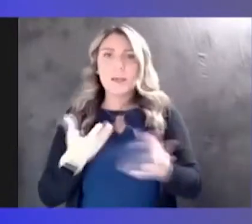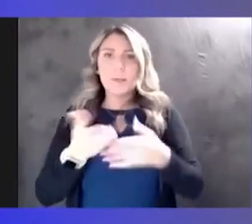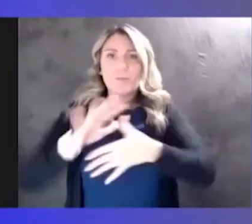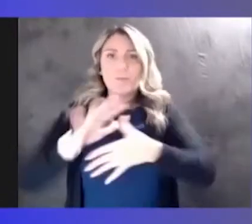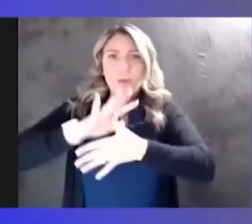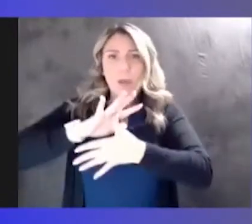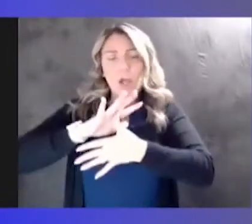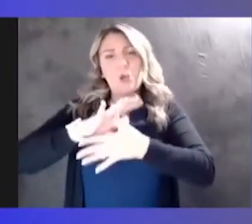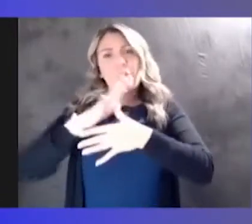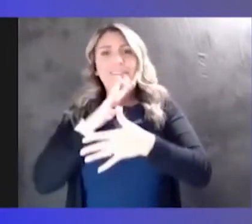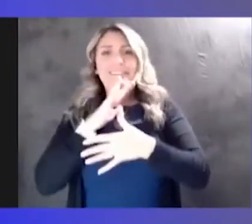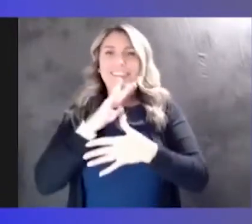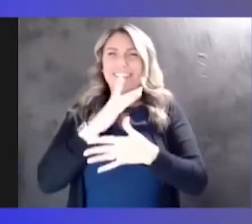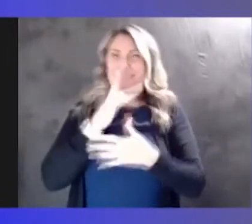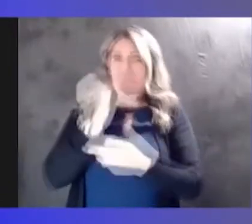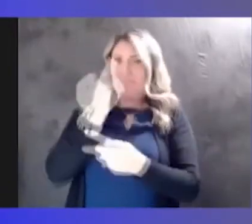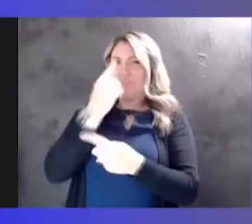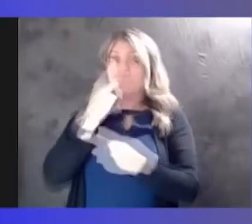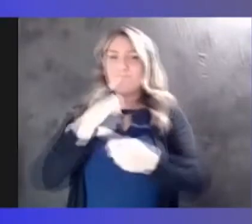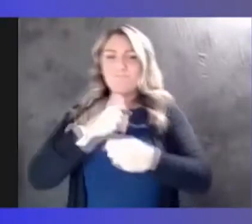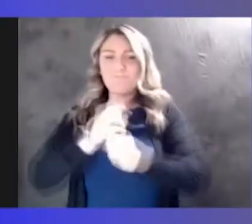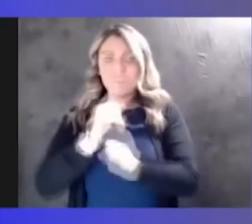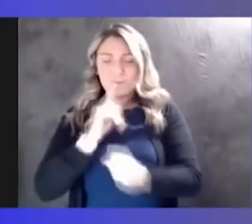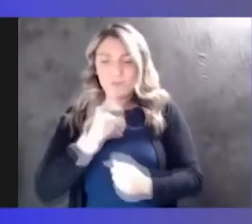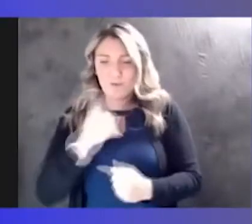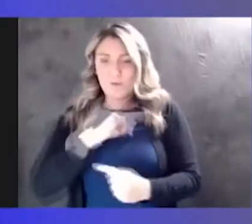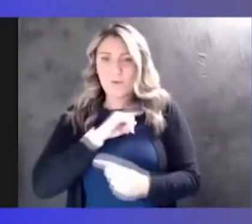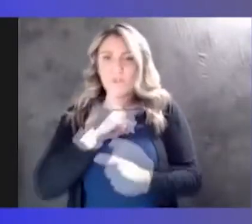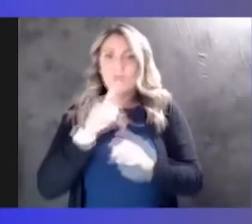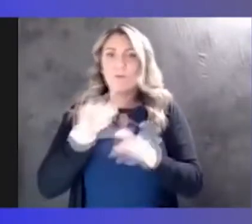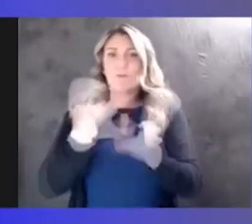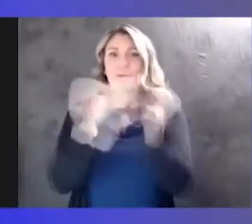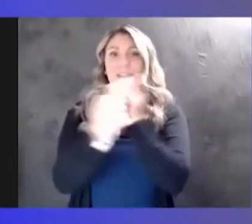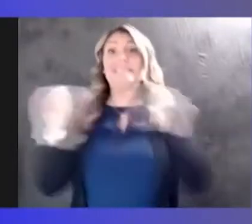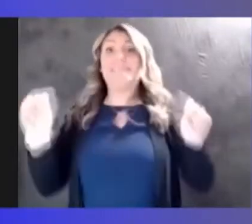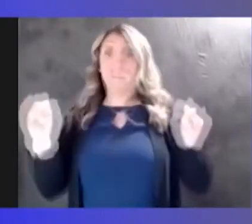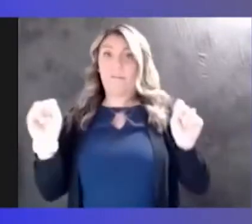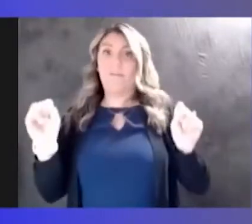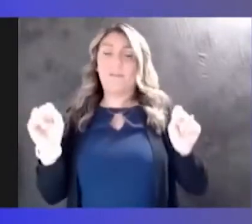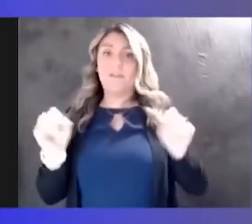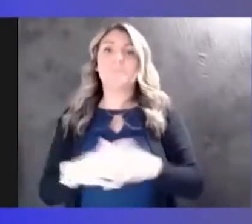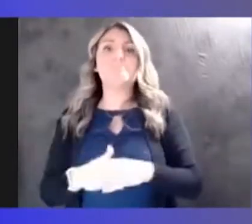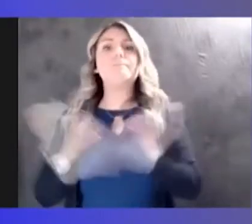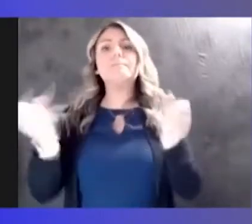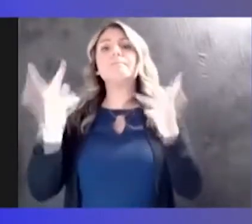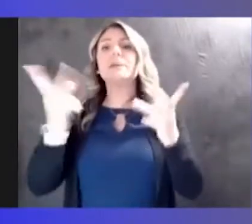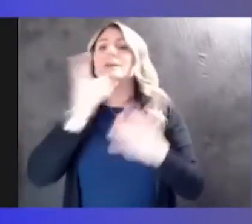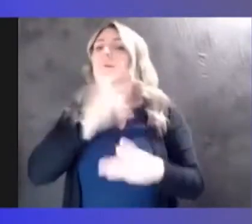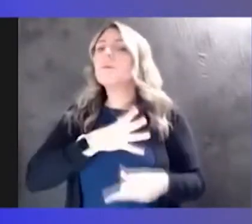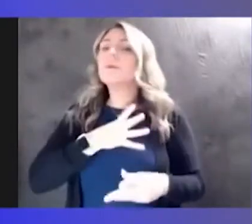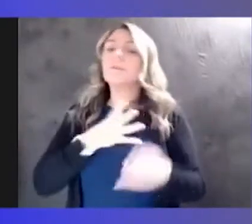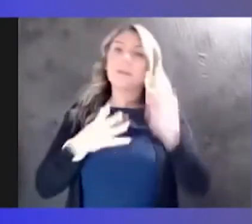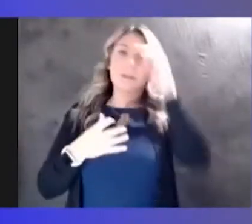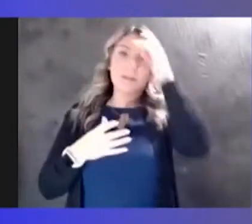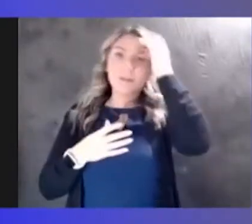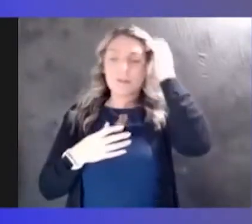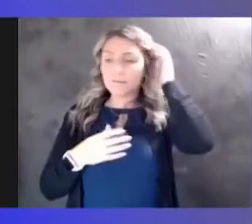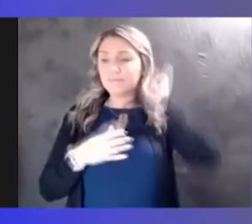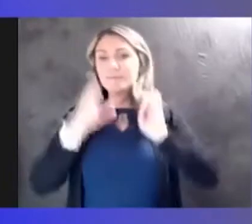conscious of making sure that we were doing things in a safe way. Many of the women are going to be